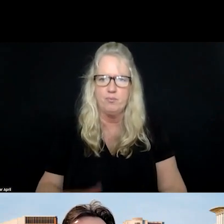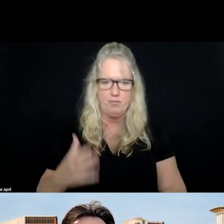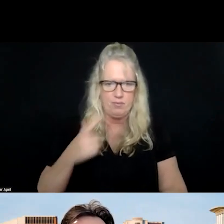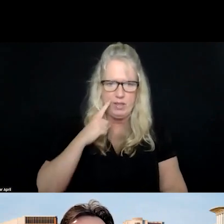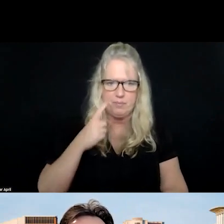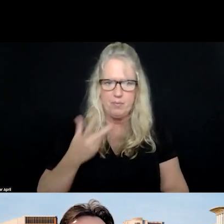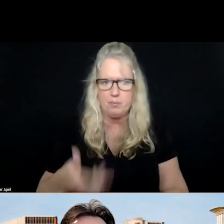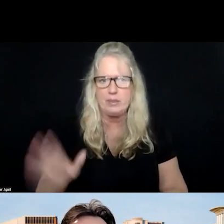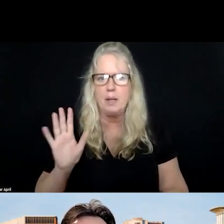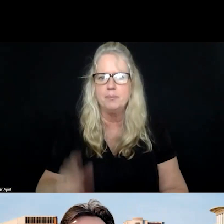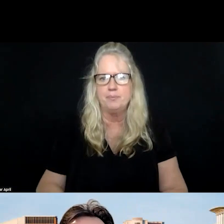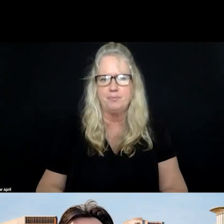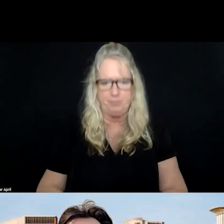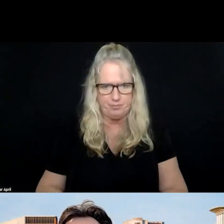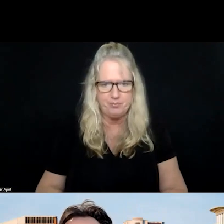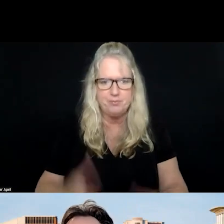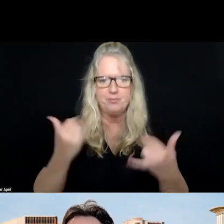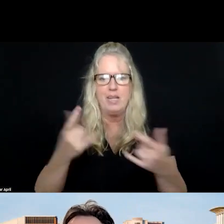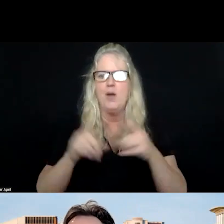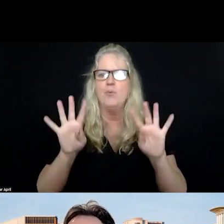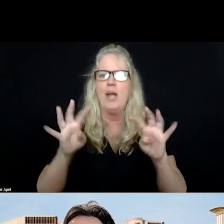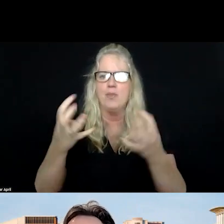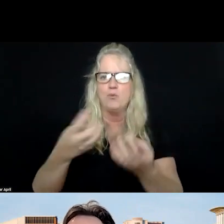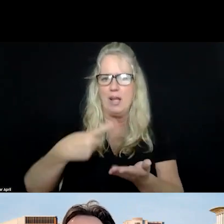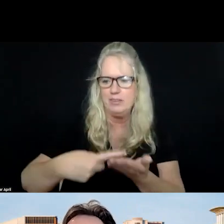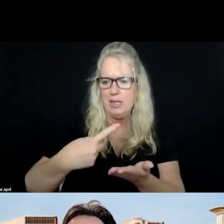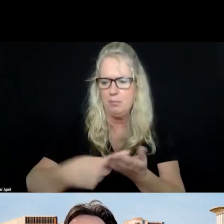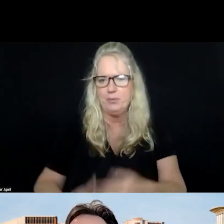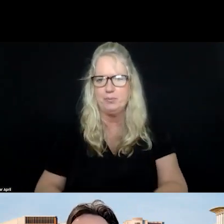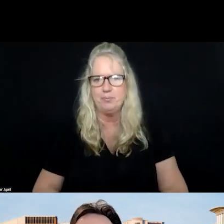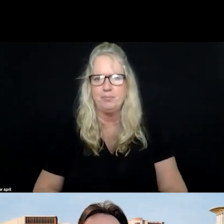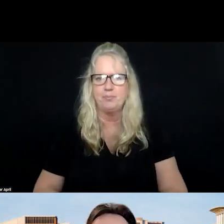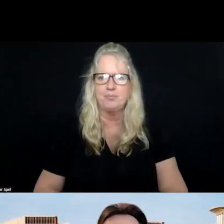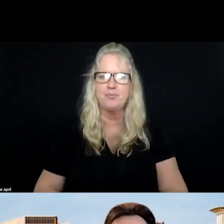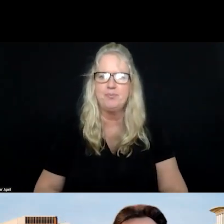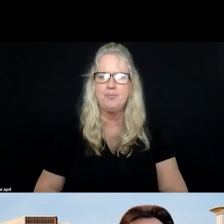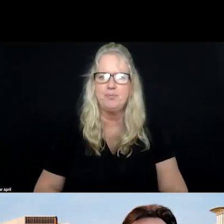suspect. We are at the roundtable phase.